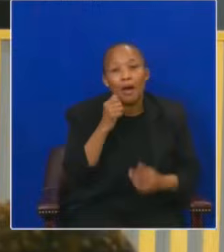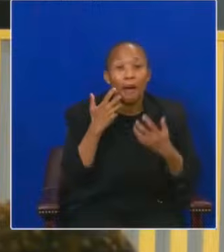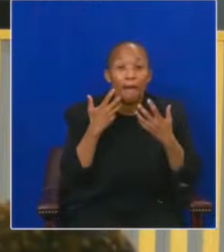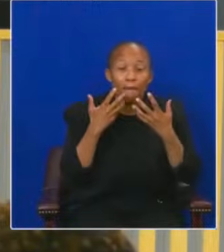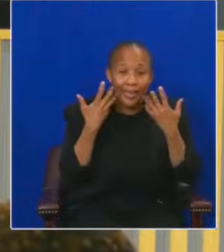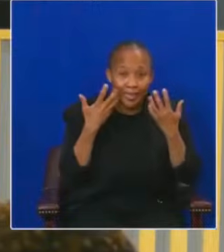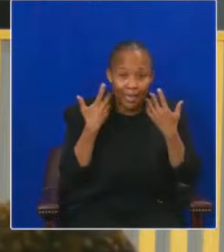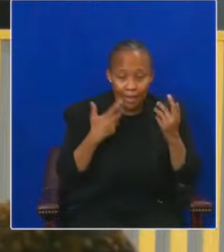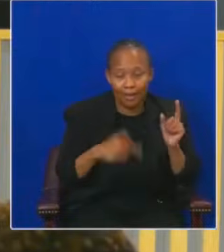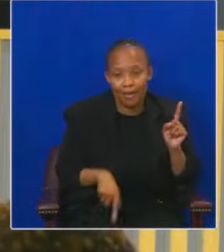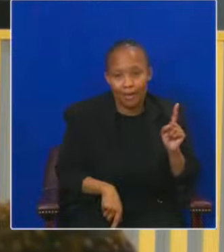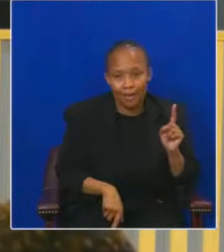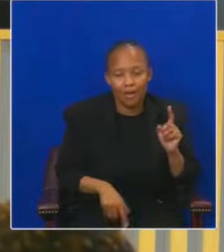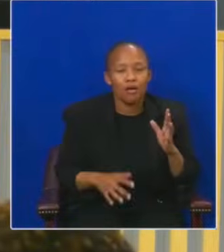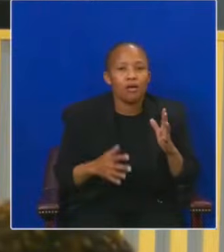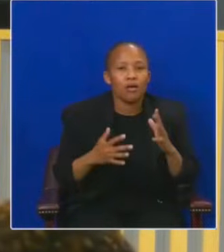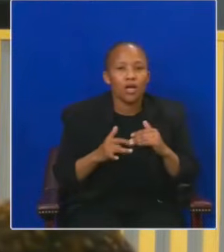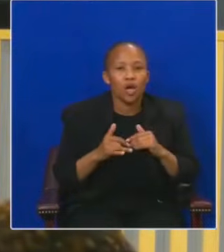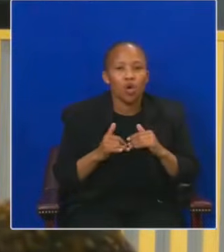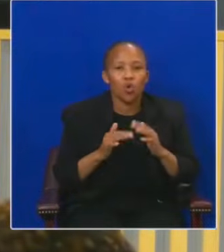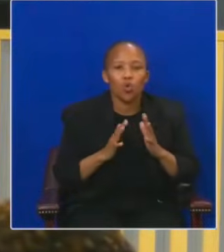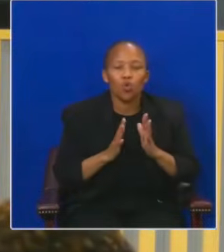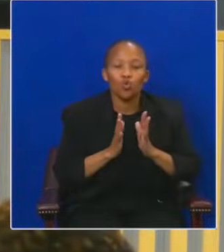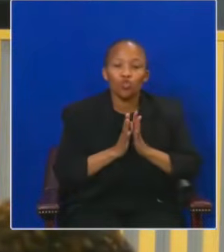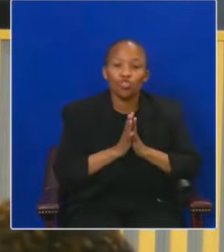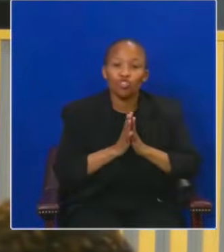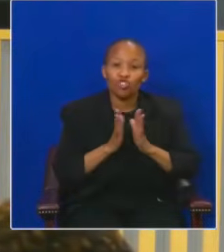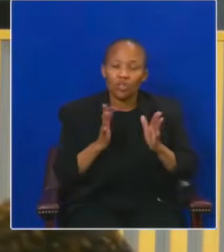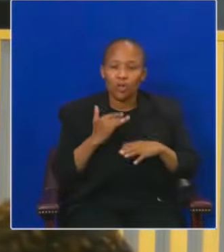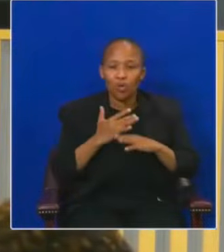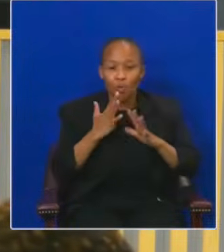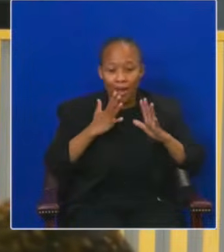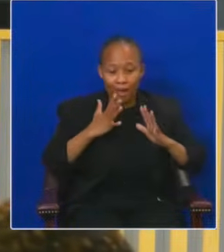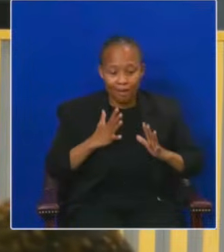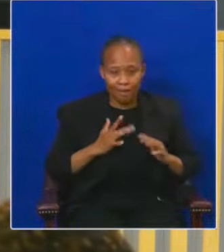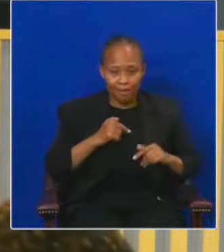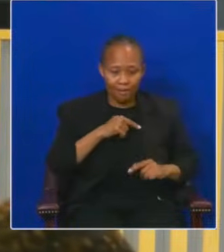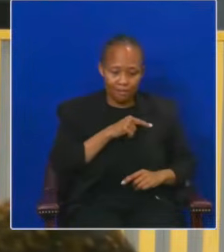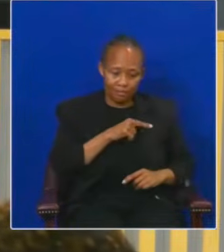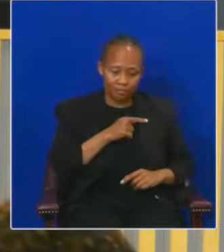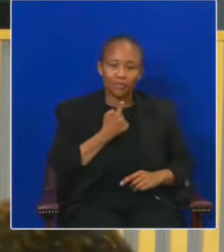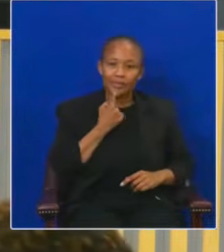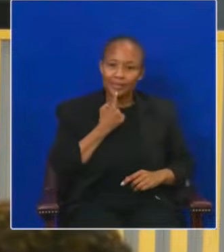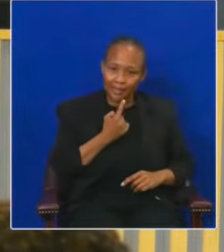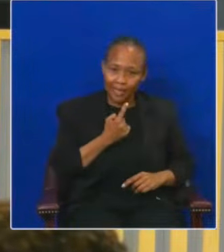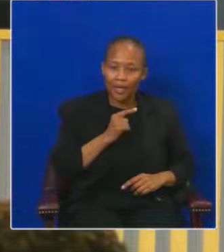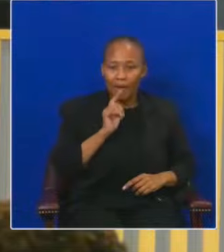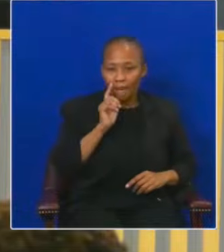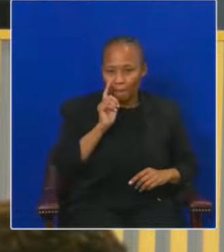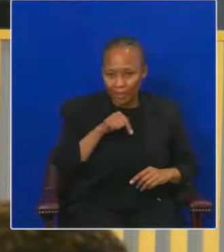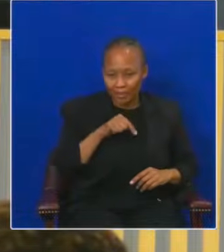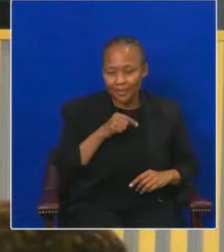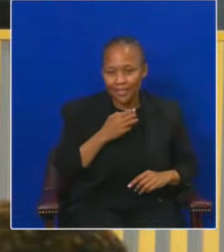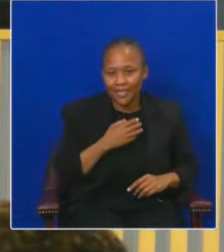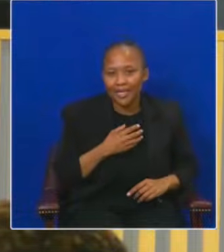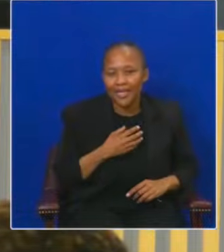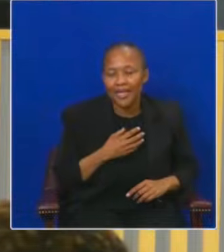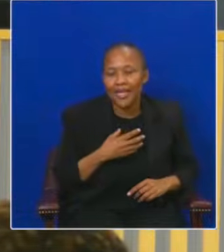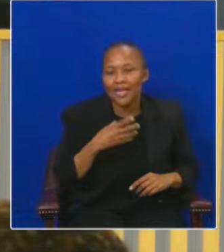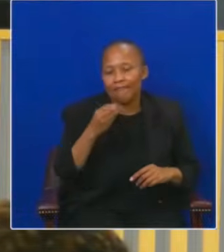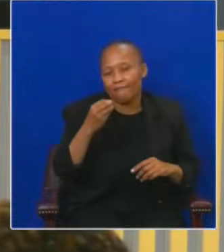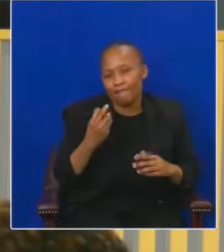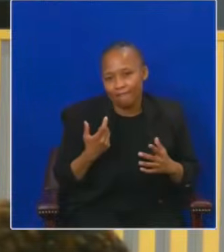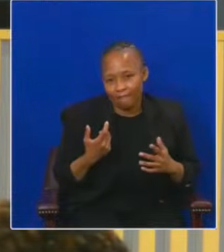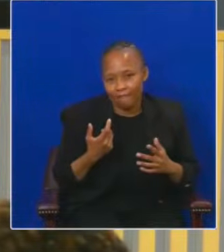his general worker that he was leaving. So it was his belief that